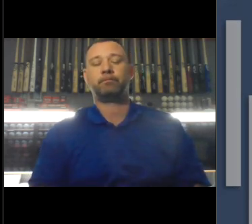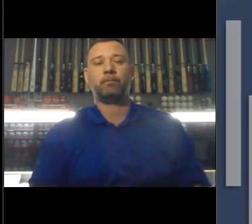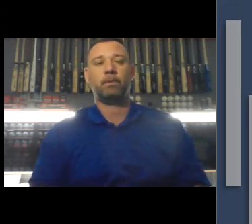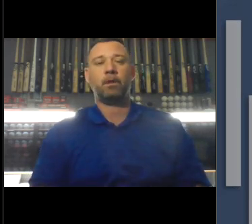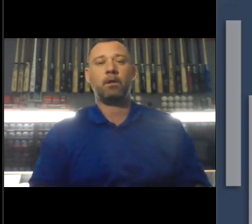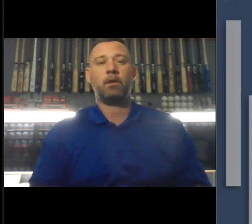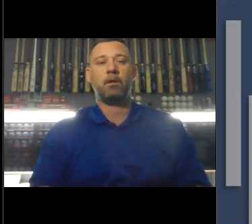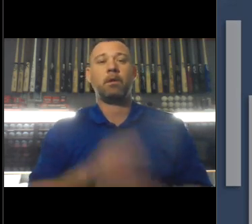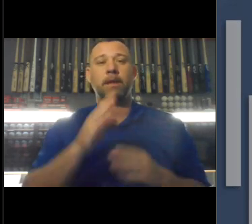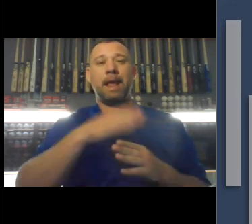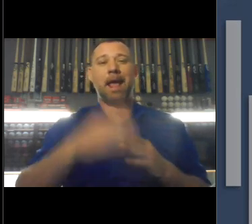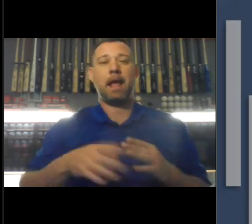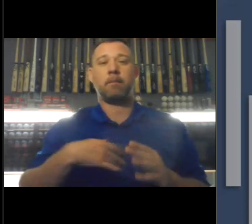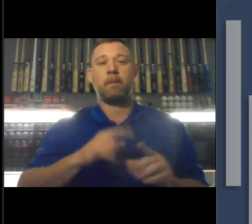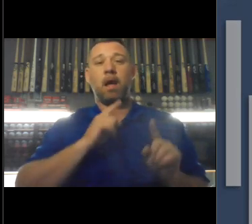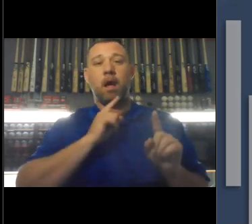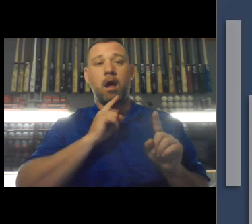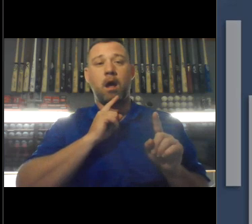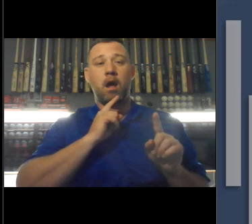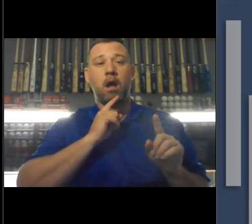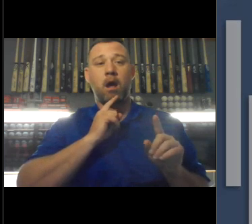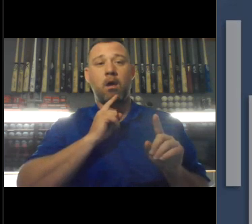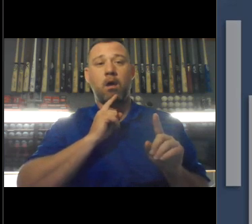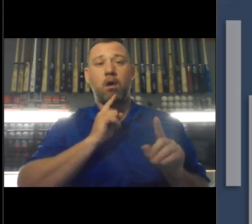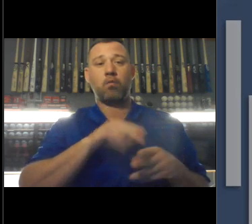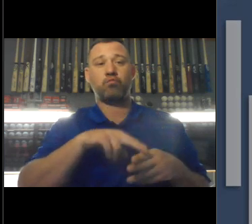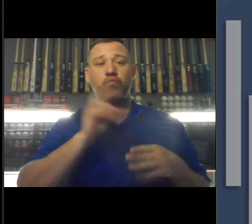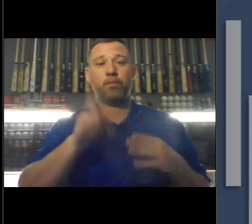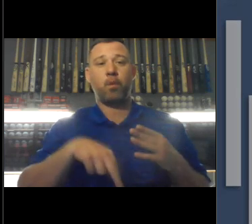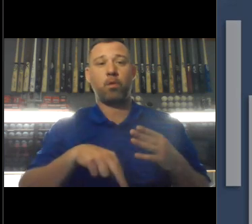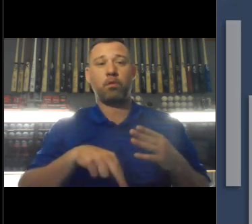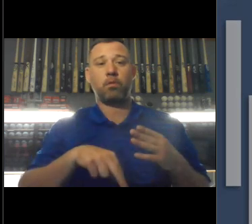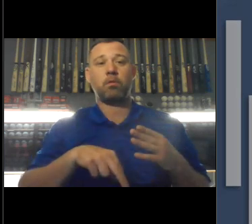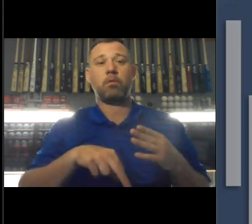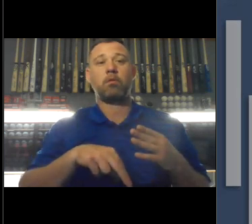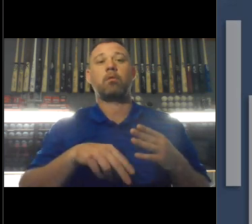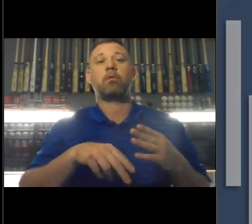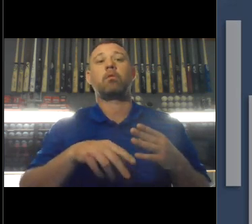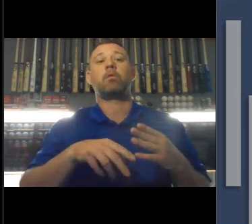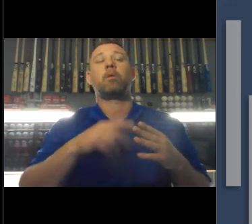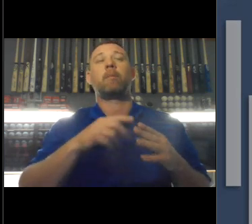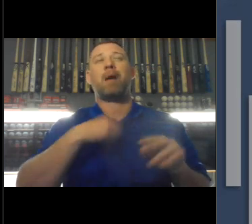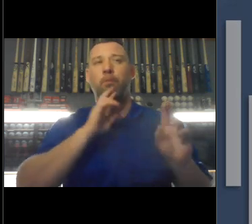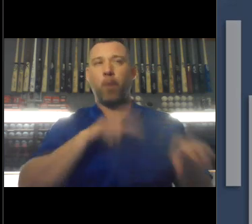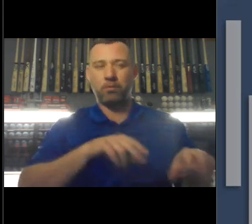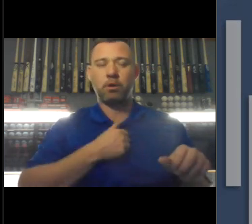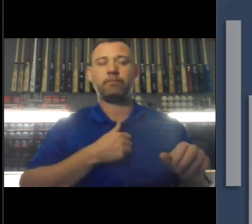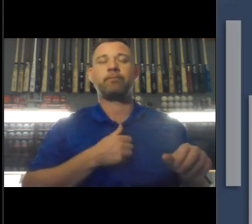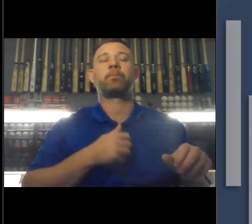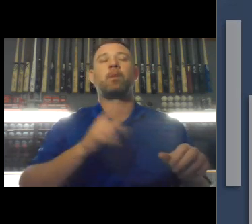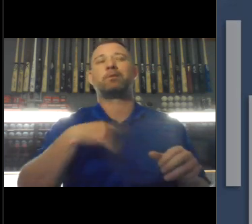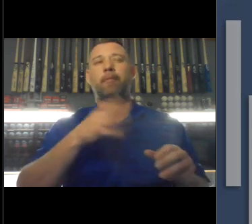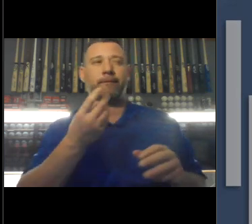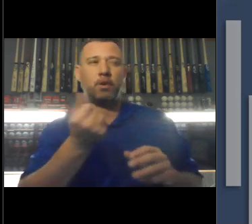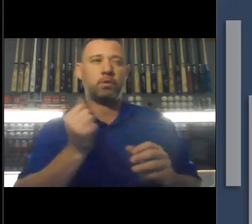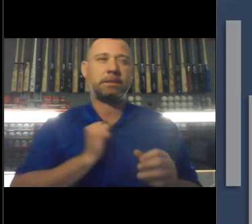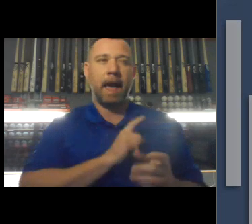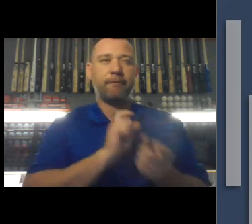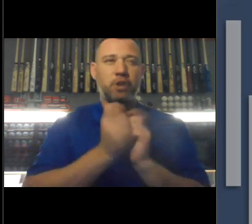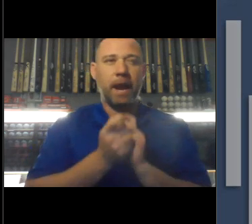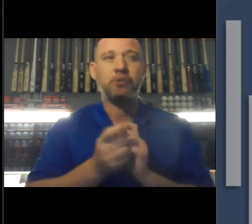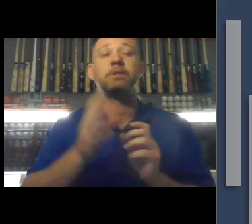To end my report, I want to note a few staffing changes and other milestones. First,